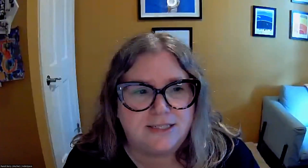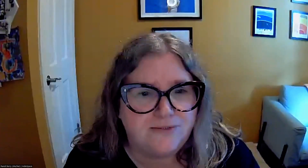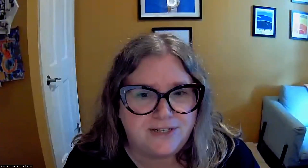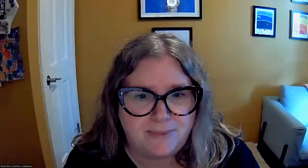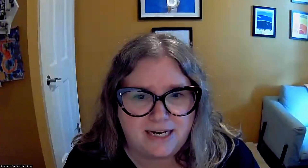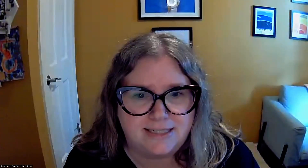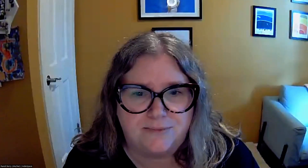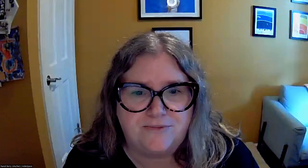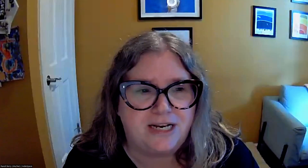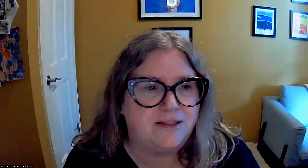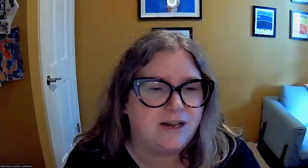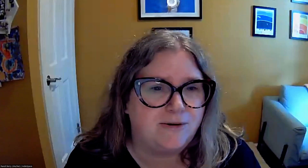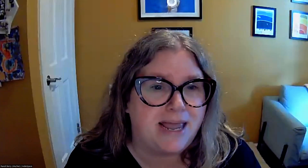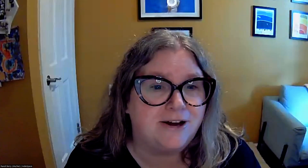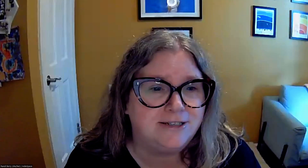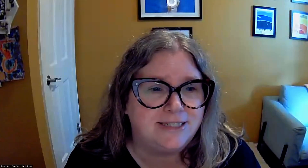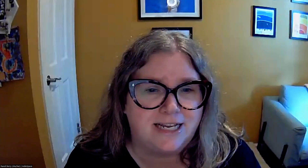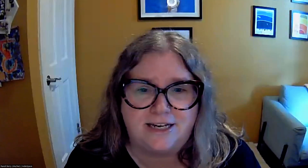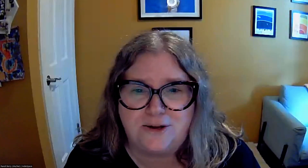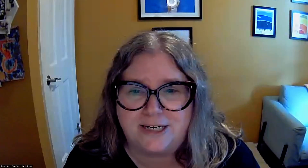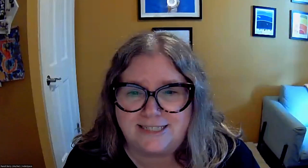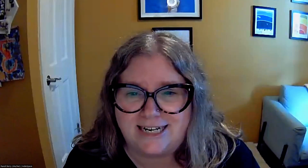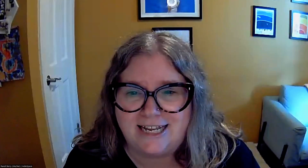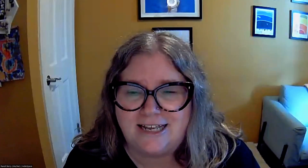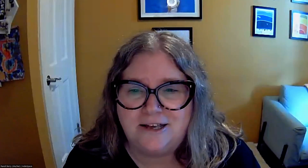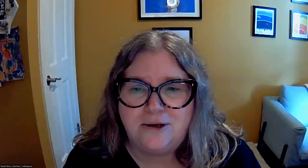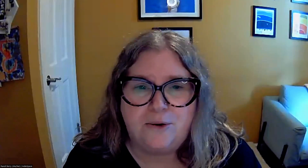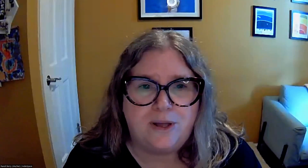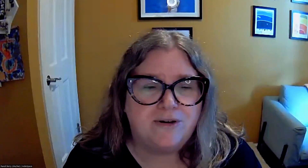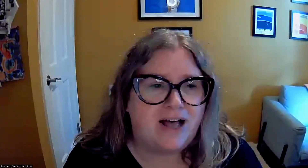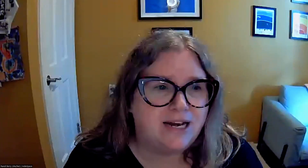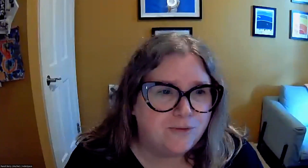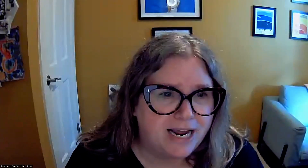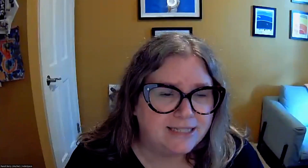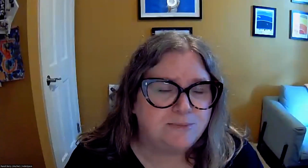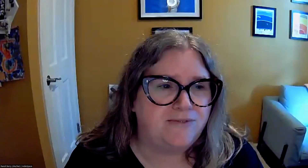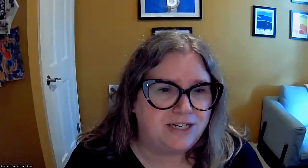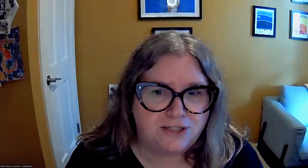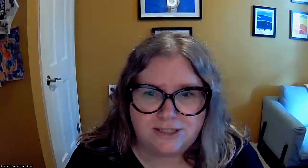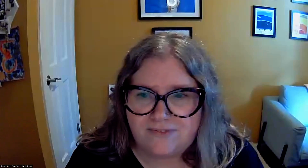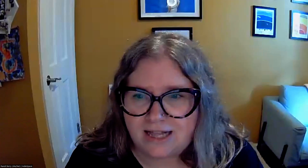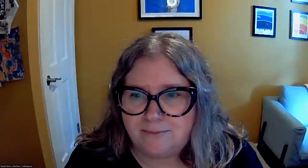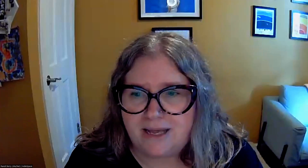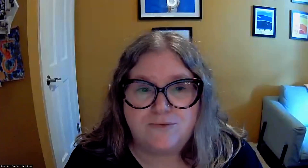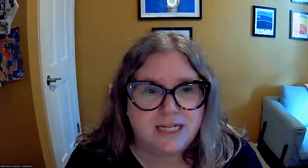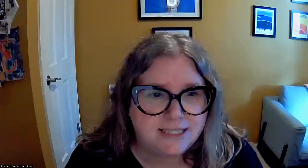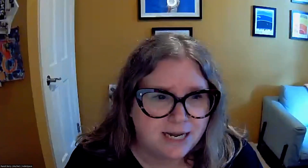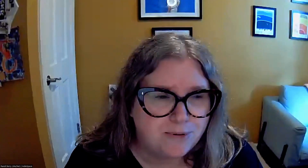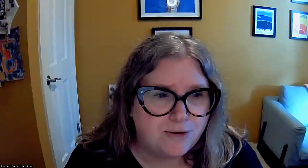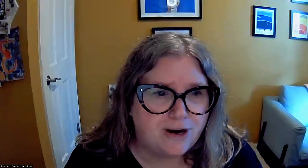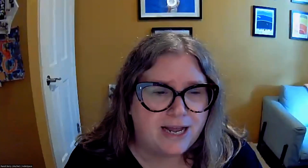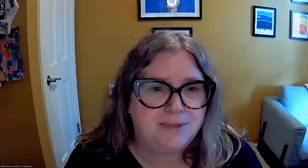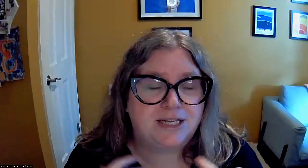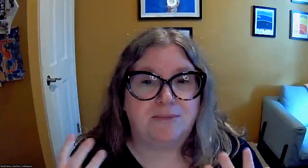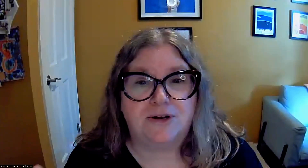co-op, and a service mechanism for indie theater makers in New York City. We provide grants, professional development, real